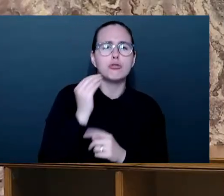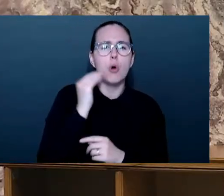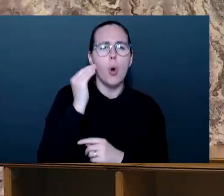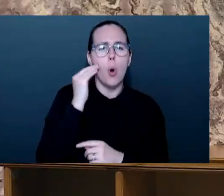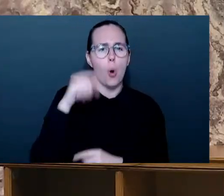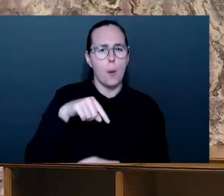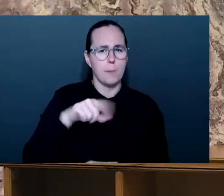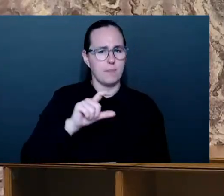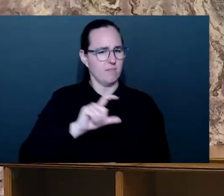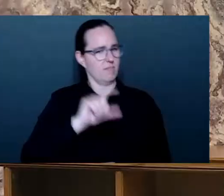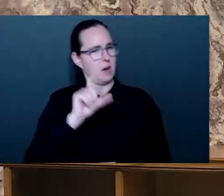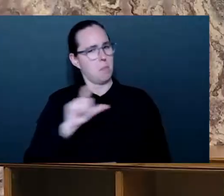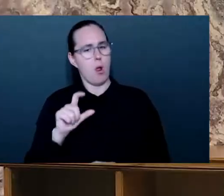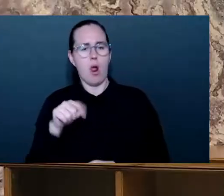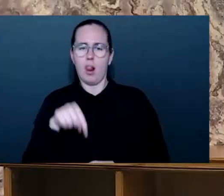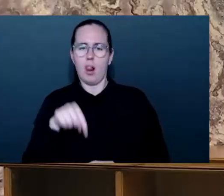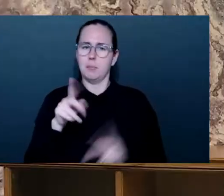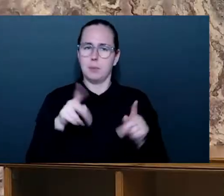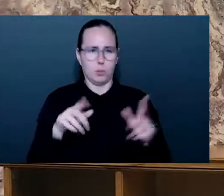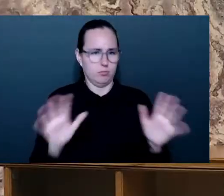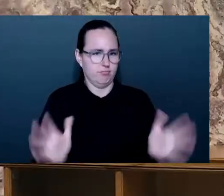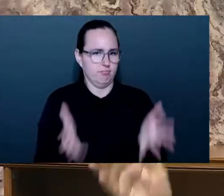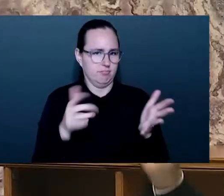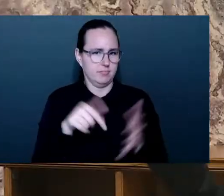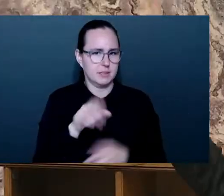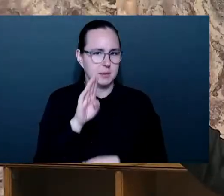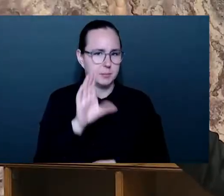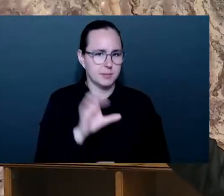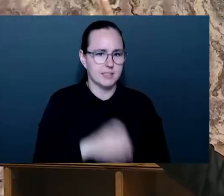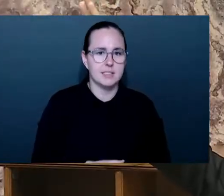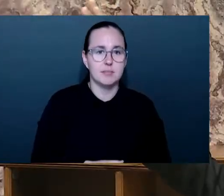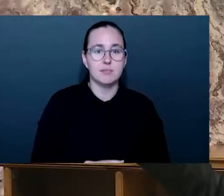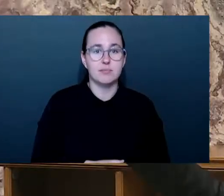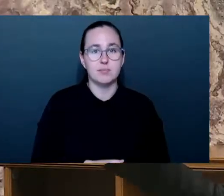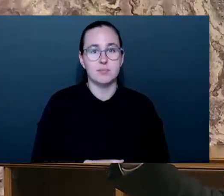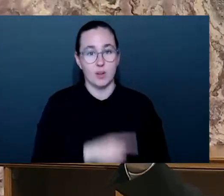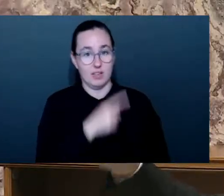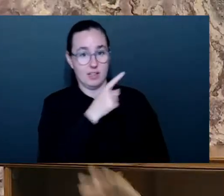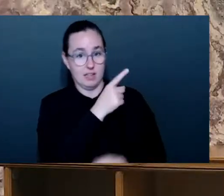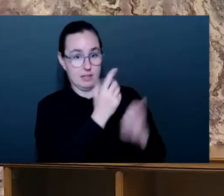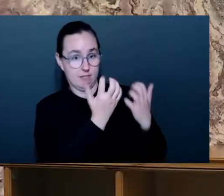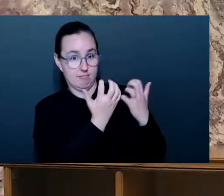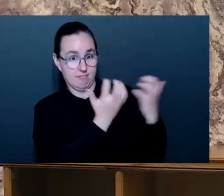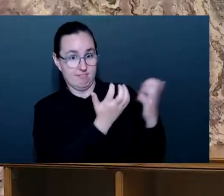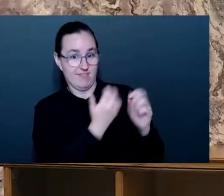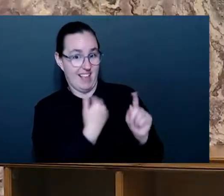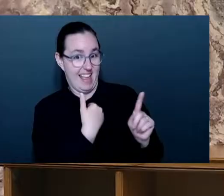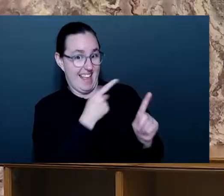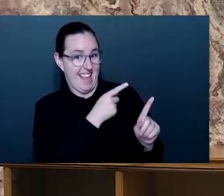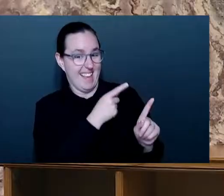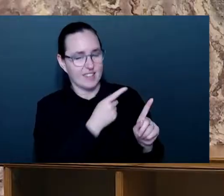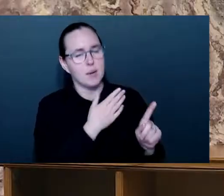in the gallery, but I will ask everybody to please make them, yeah, they're there, make them feel welcome.